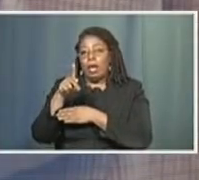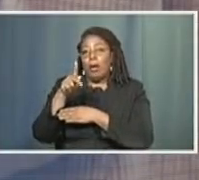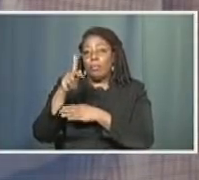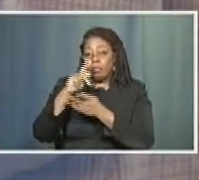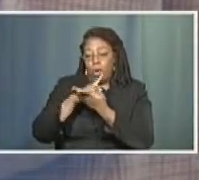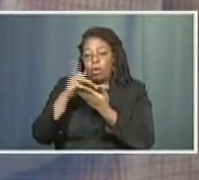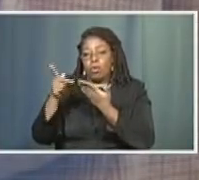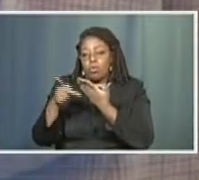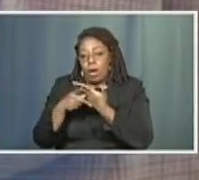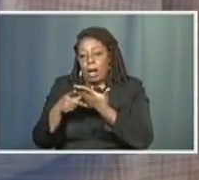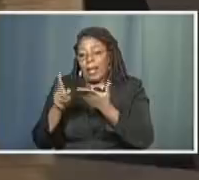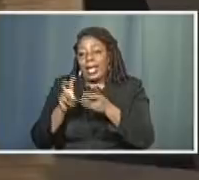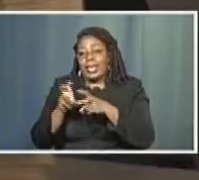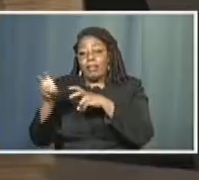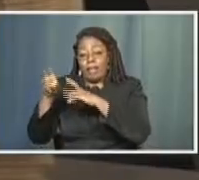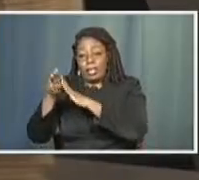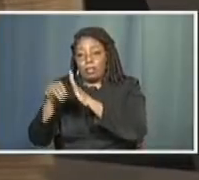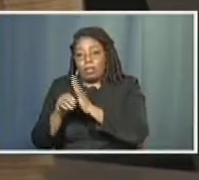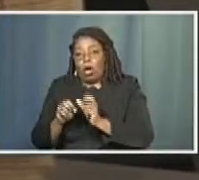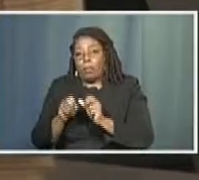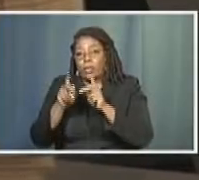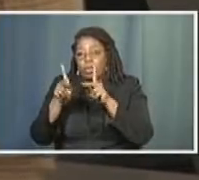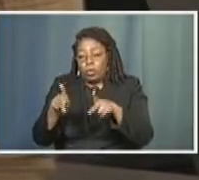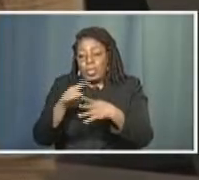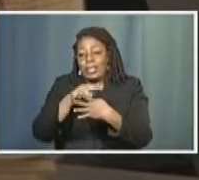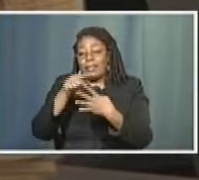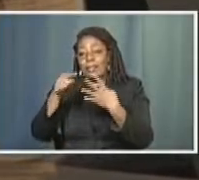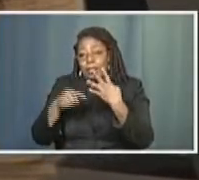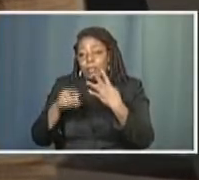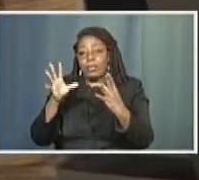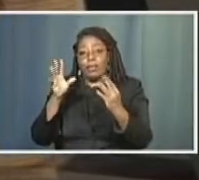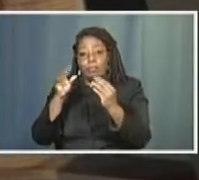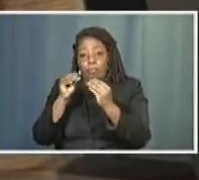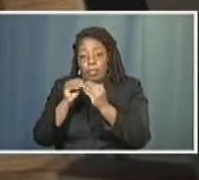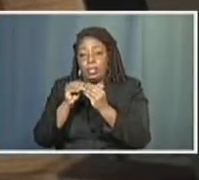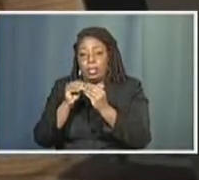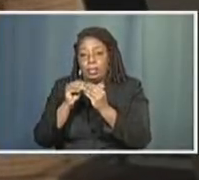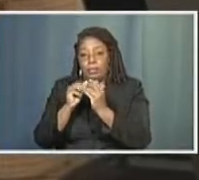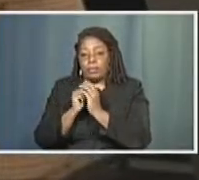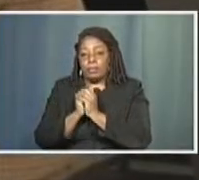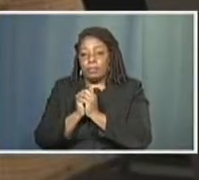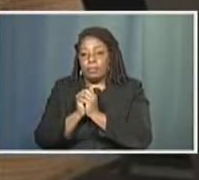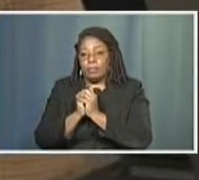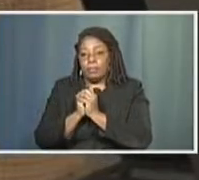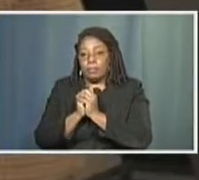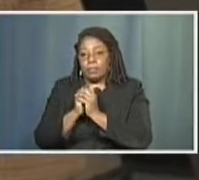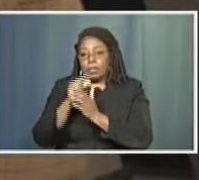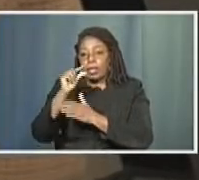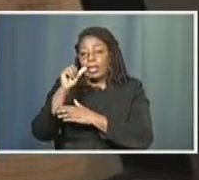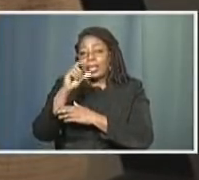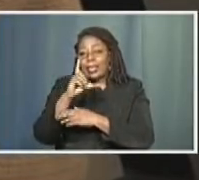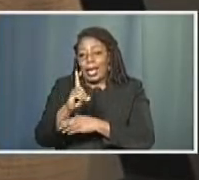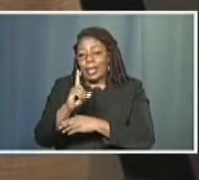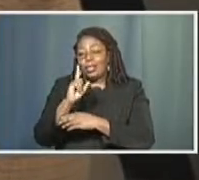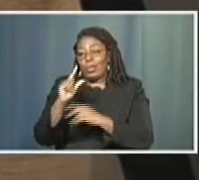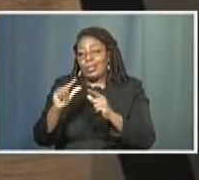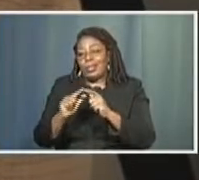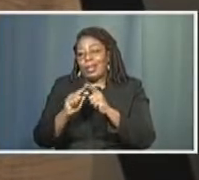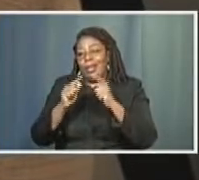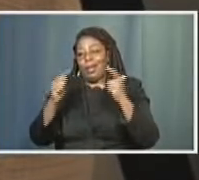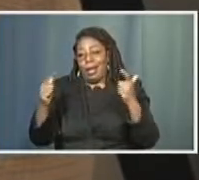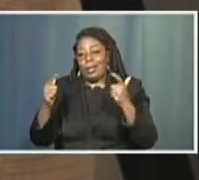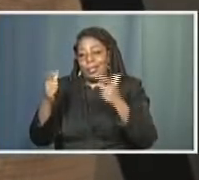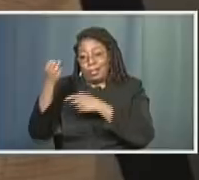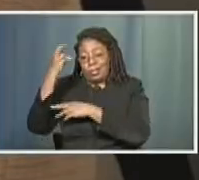investment opportunities, while engaging in a series of meetings with industry stakeholders. GAD is considered one of the largest,